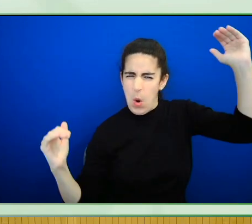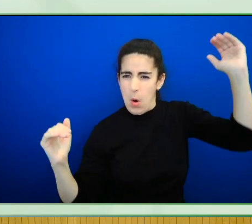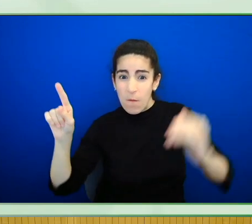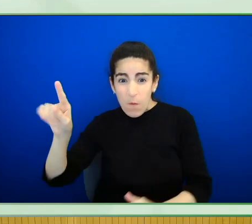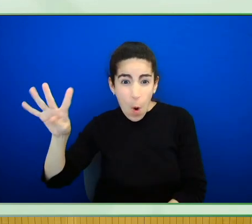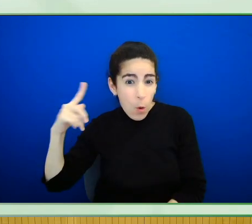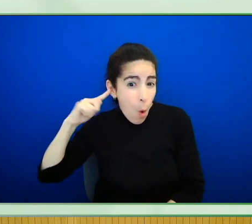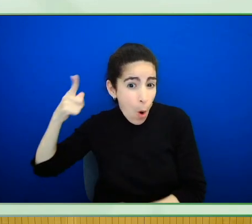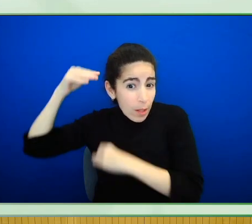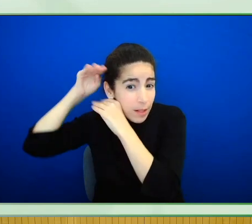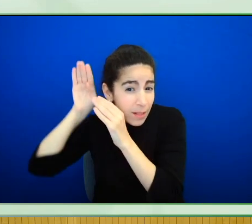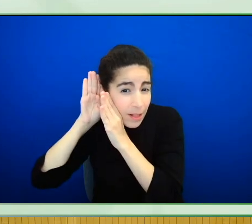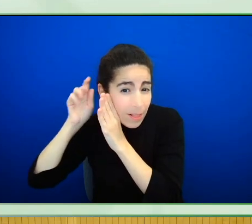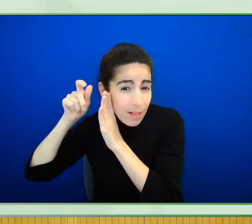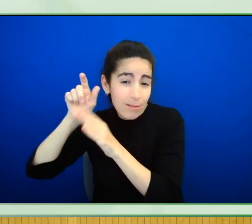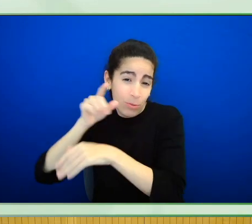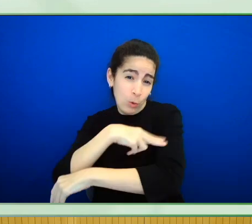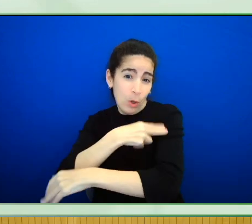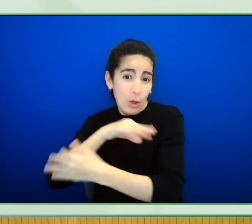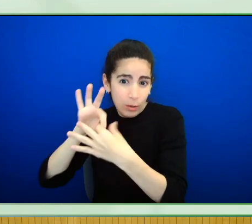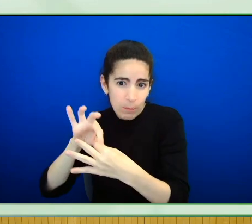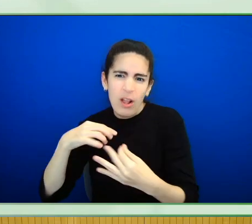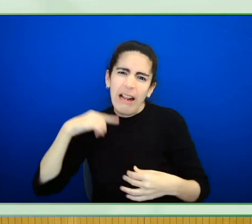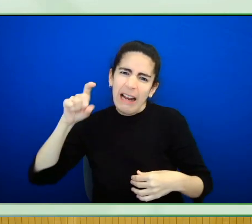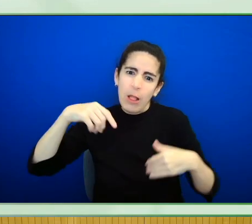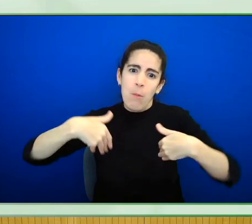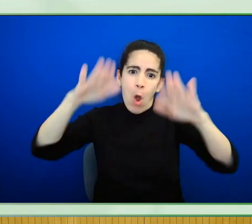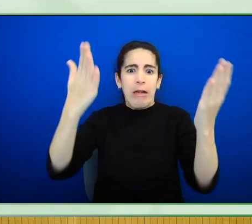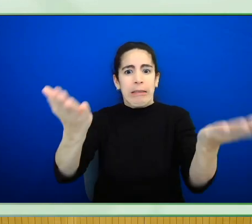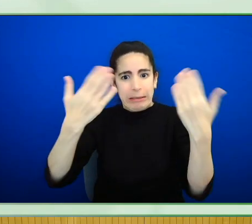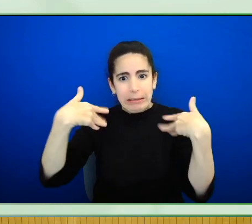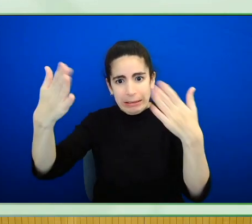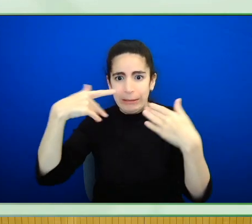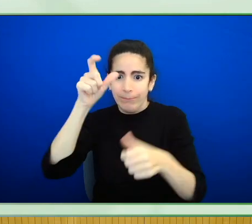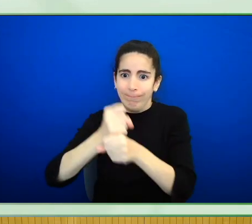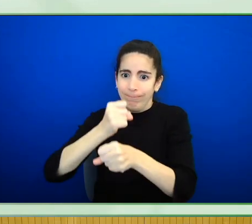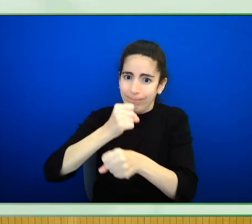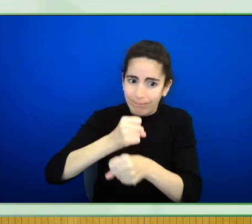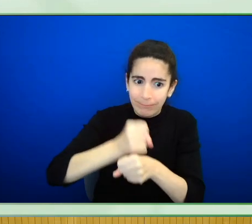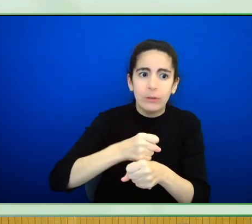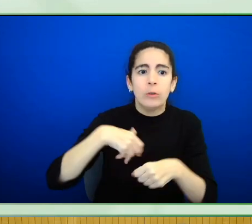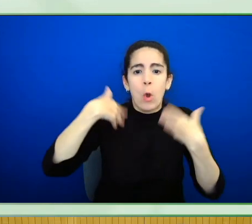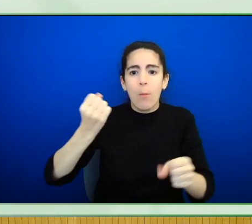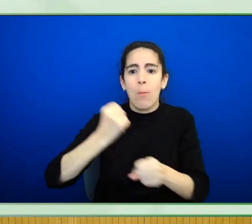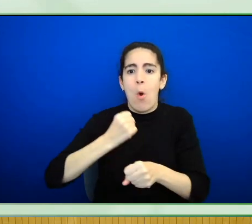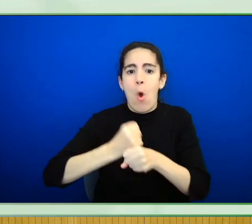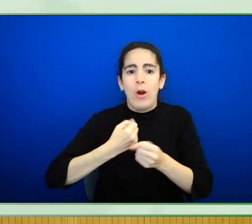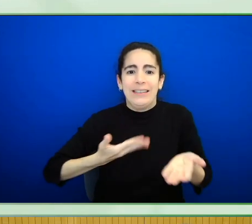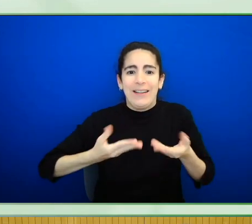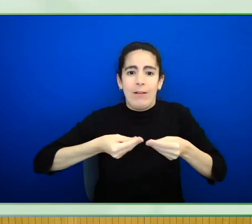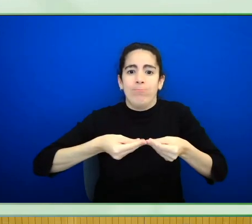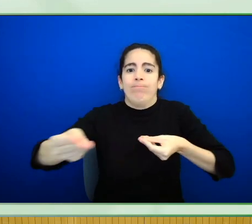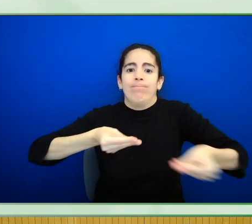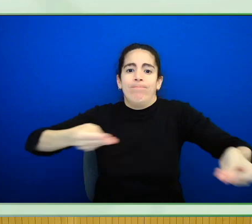So which is our solution? Well, our solution is centered in 3 principal strategies. The first one,